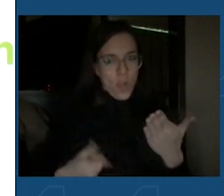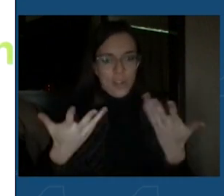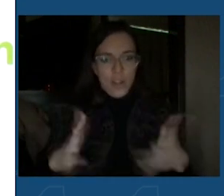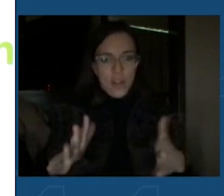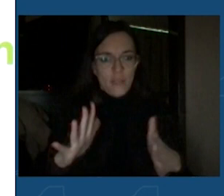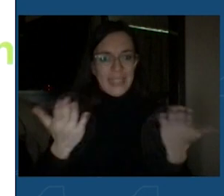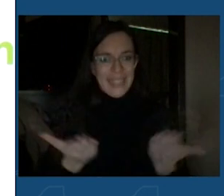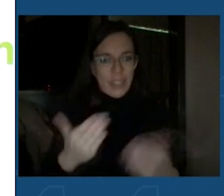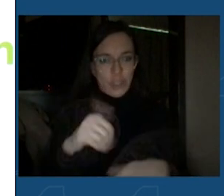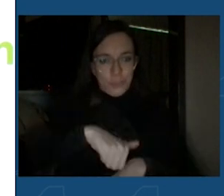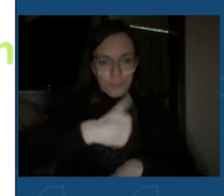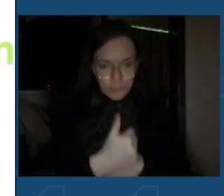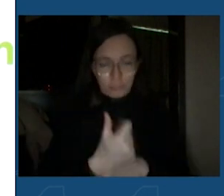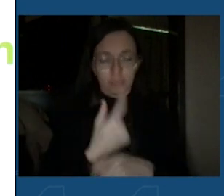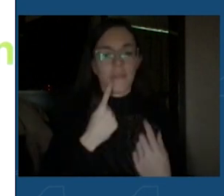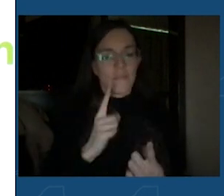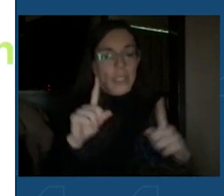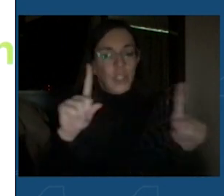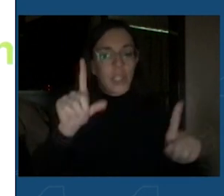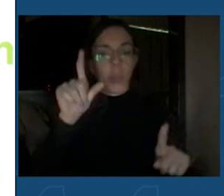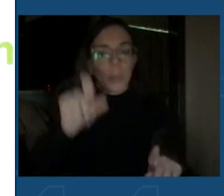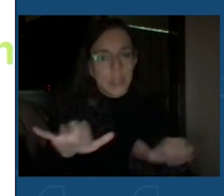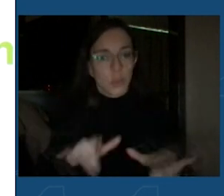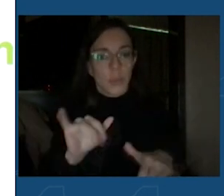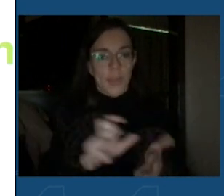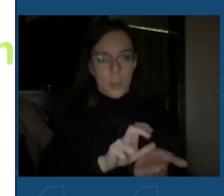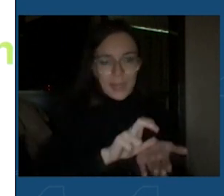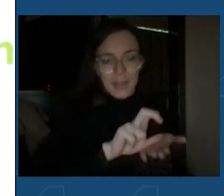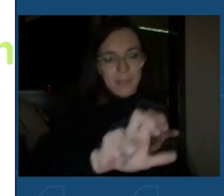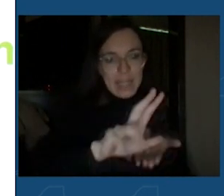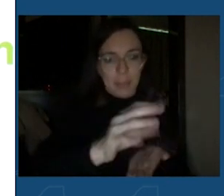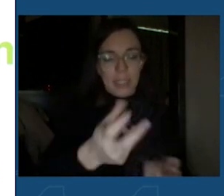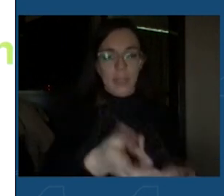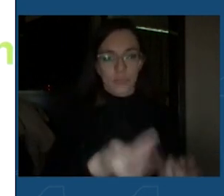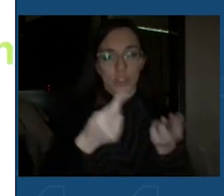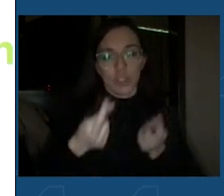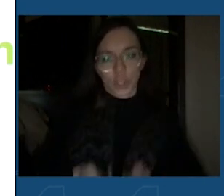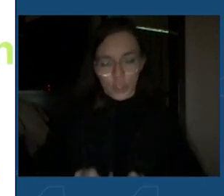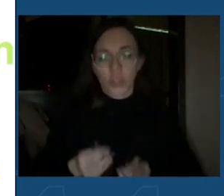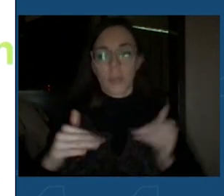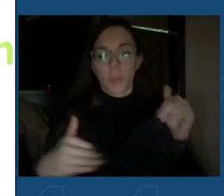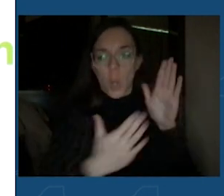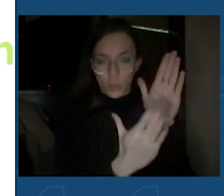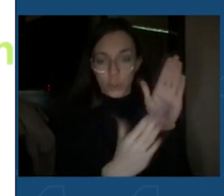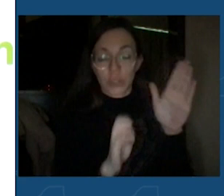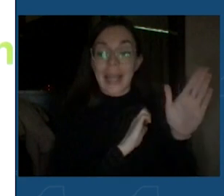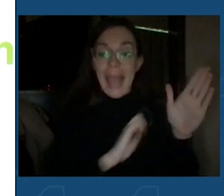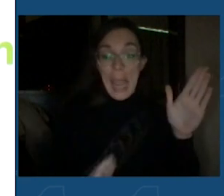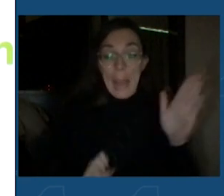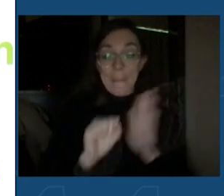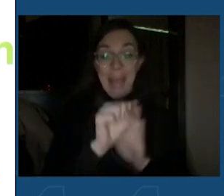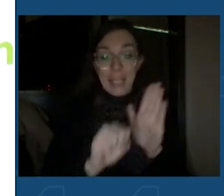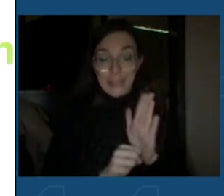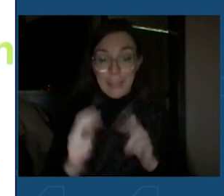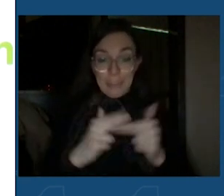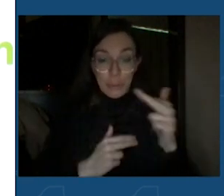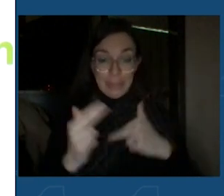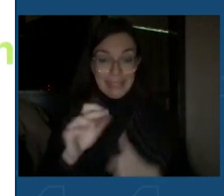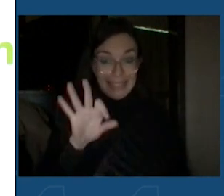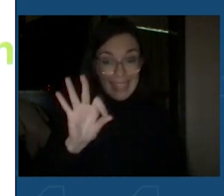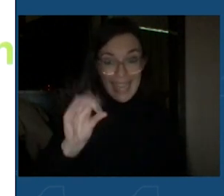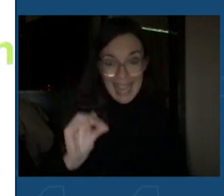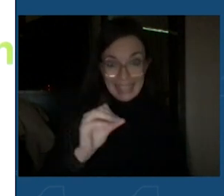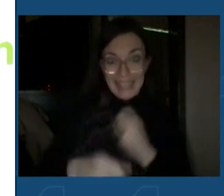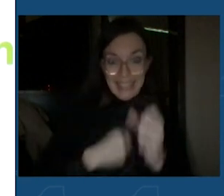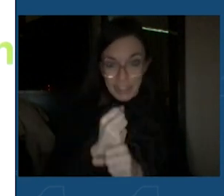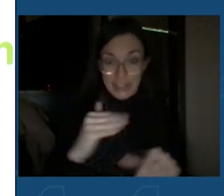have to do that with an investment and return approach. The Empire State Building is 90 years young. We're about to have our 91st